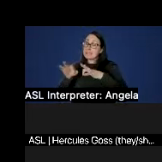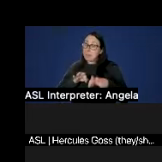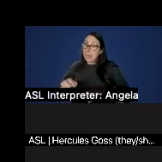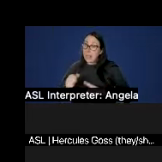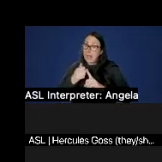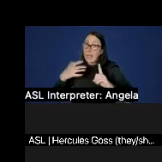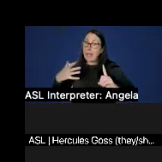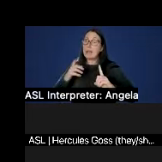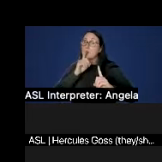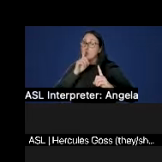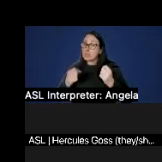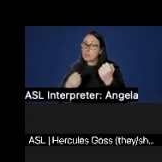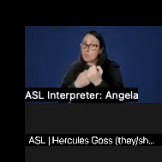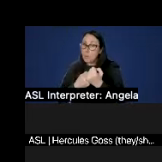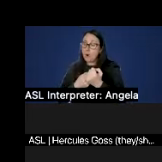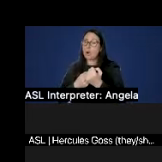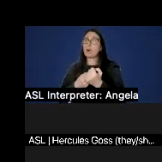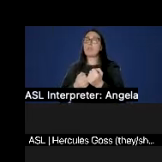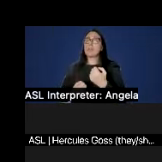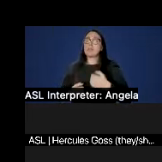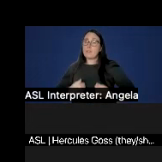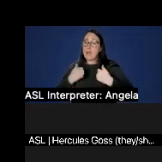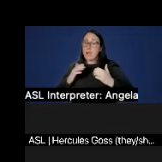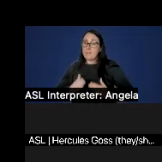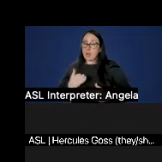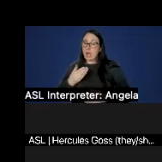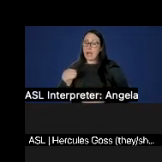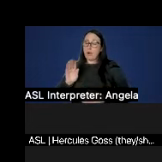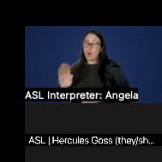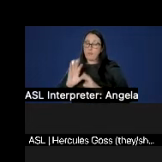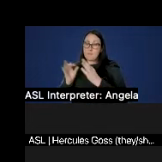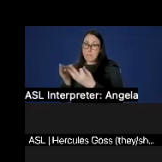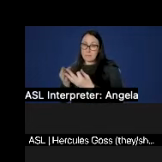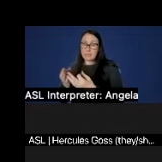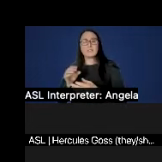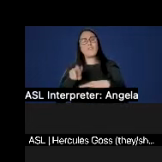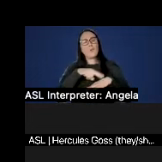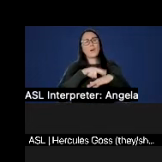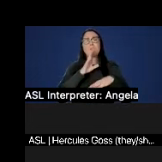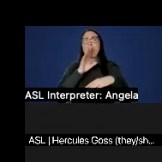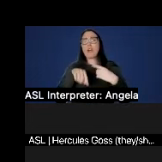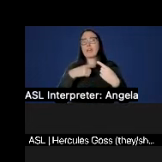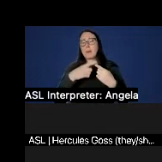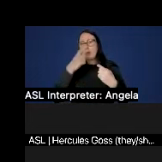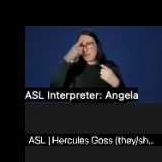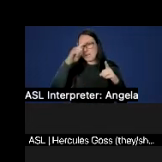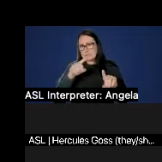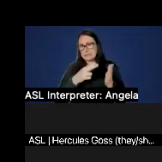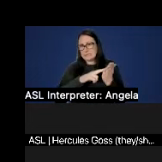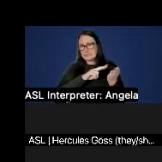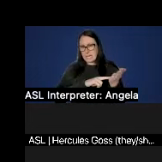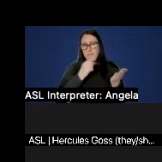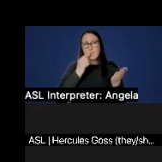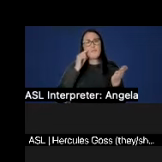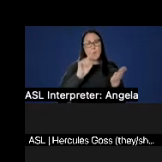the survivor and her family. So of course, we're talking about the consent needed for the examination and the evidence collection.